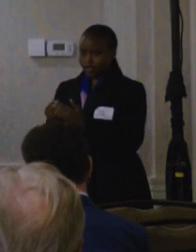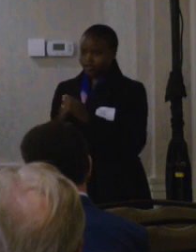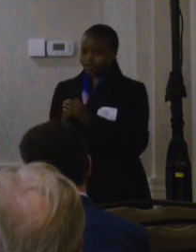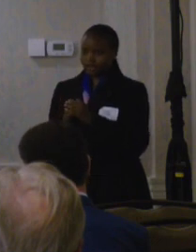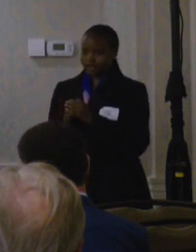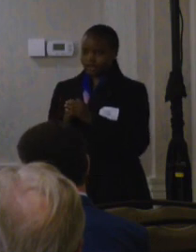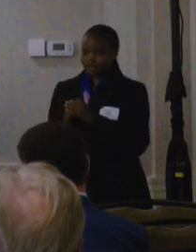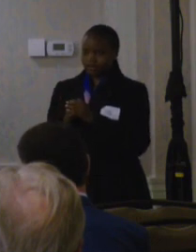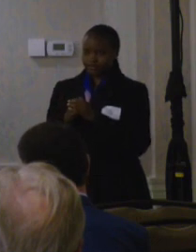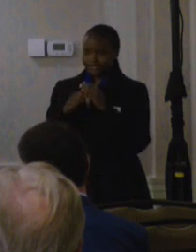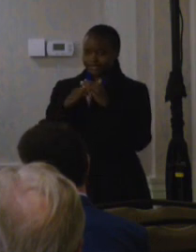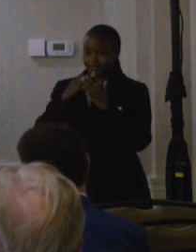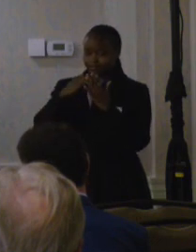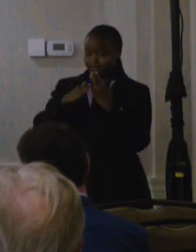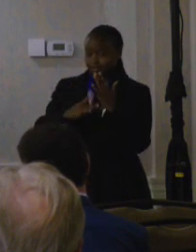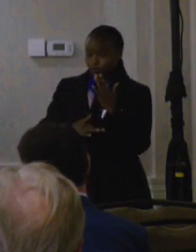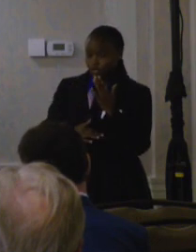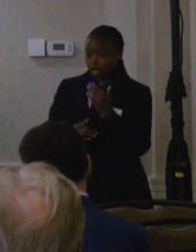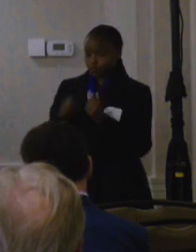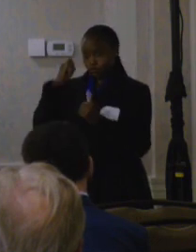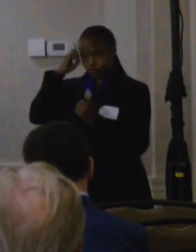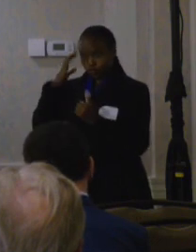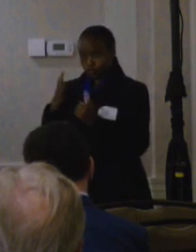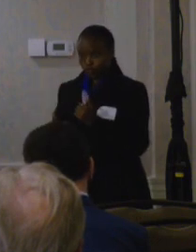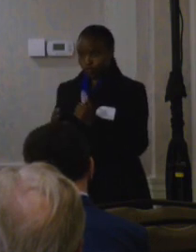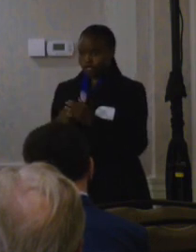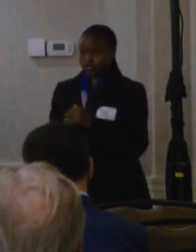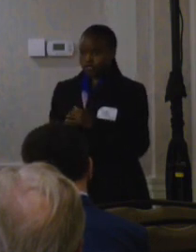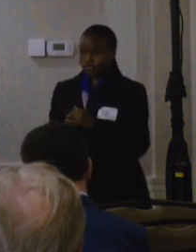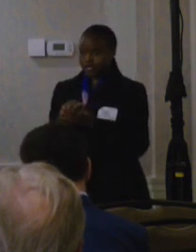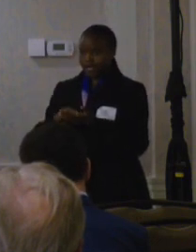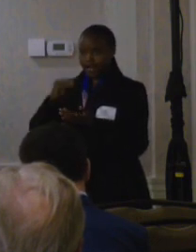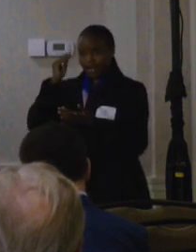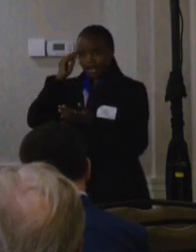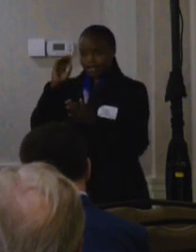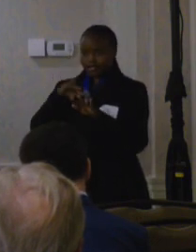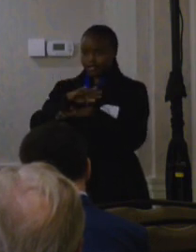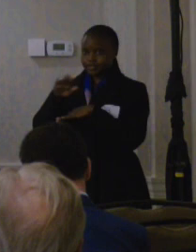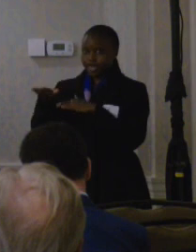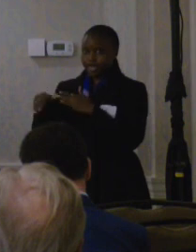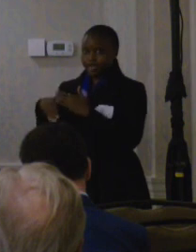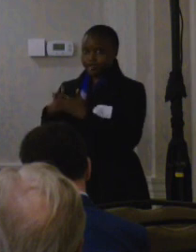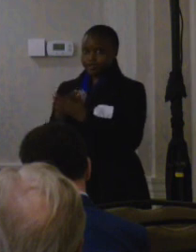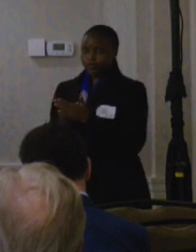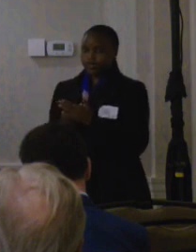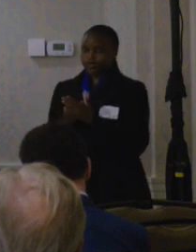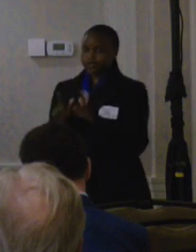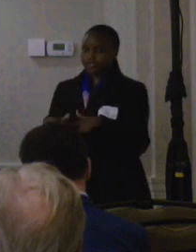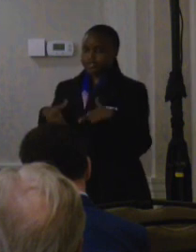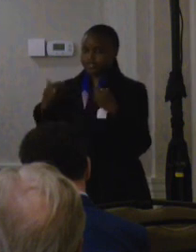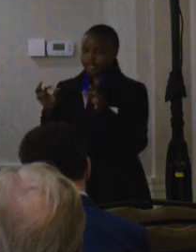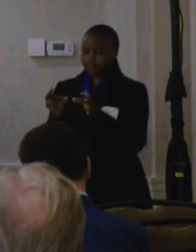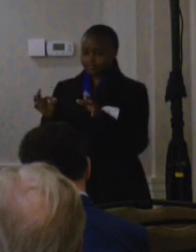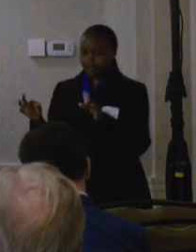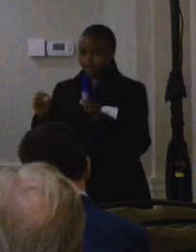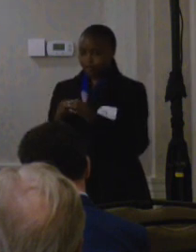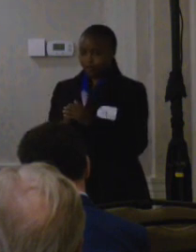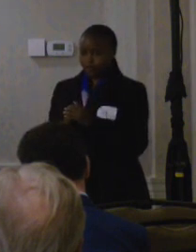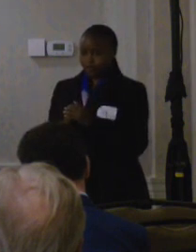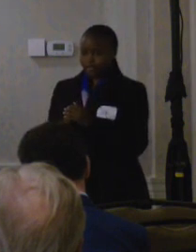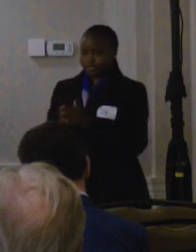pouring down to students' heads. Learning is everywhere, it is lifelong, and it